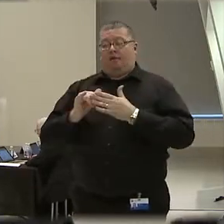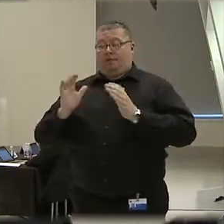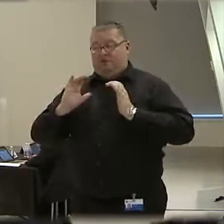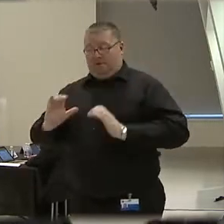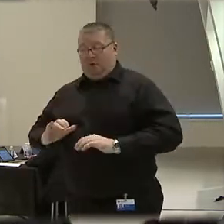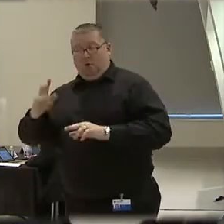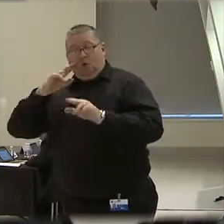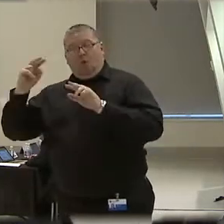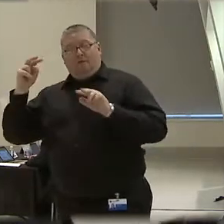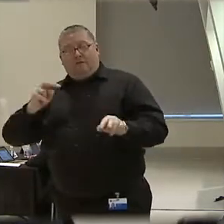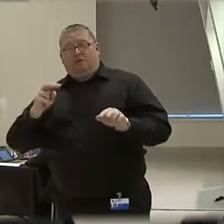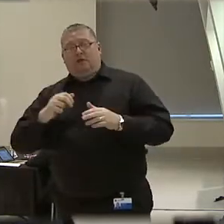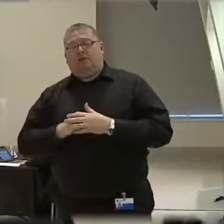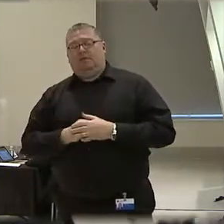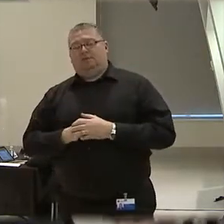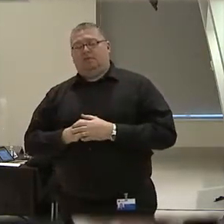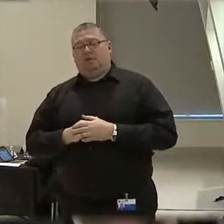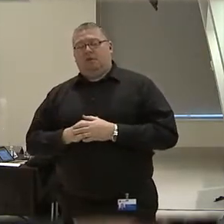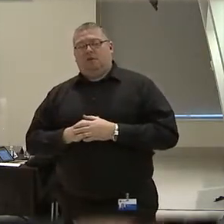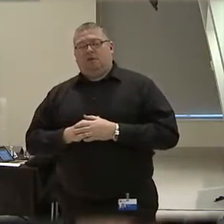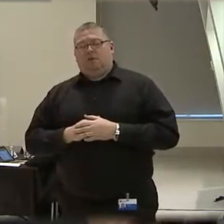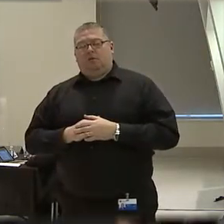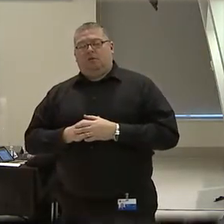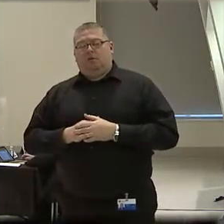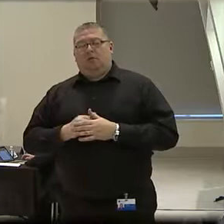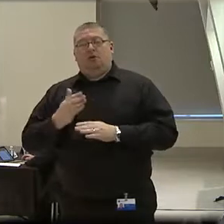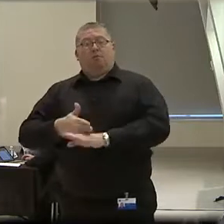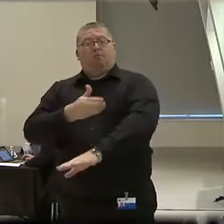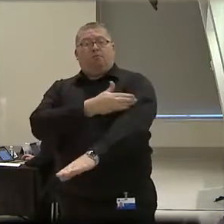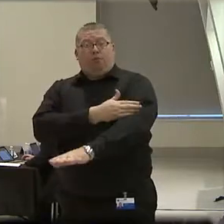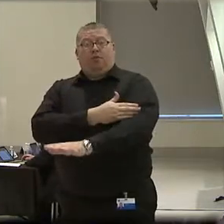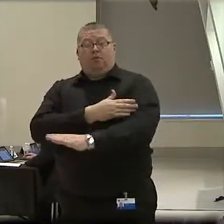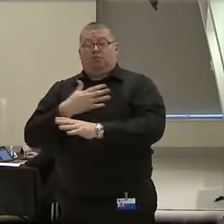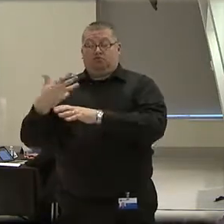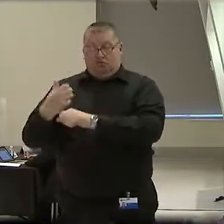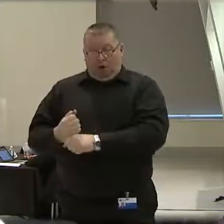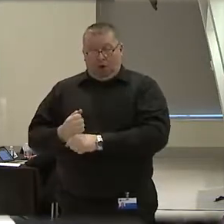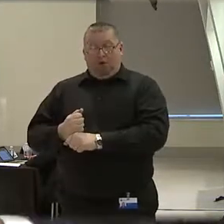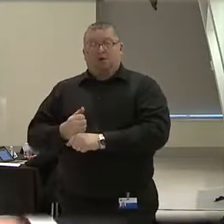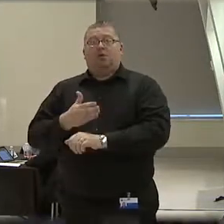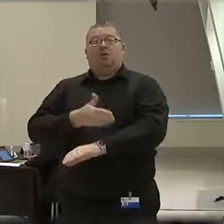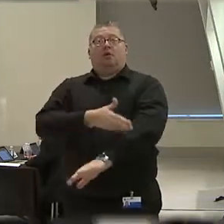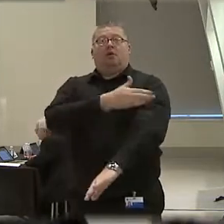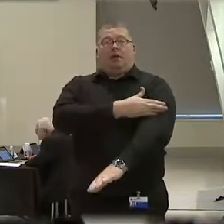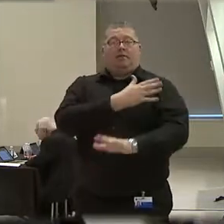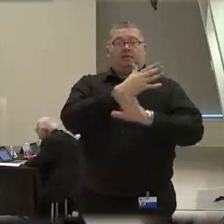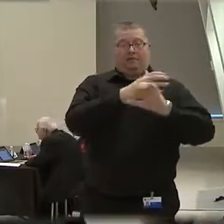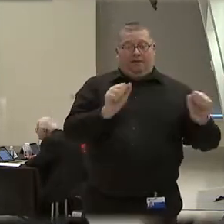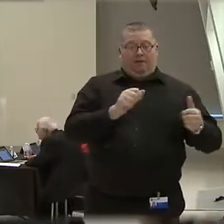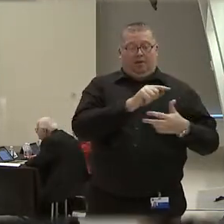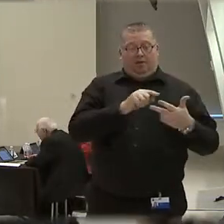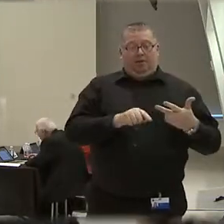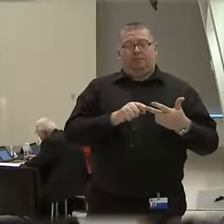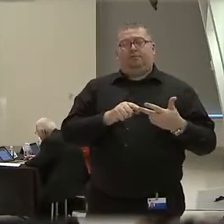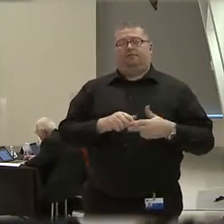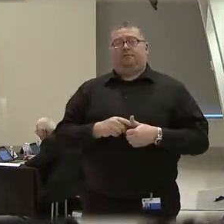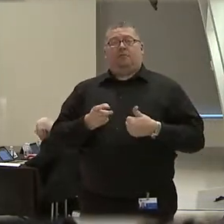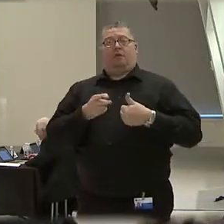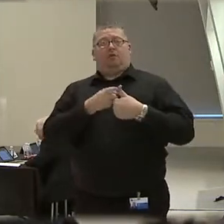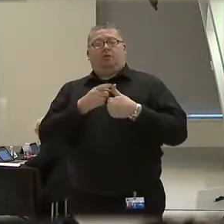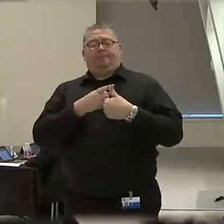oversight in improving public trust and enhancing public safety. They are as follows.